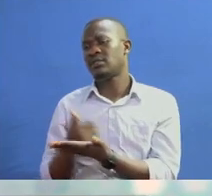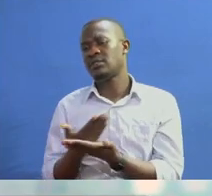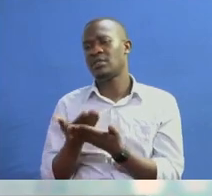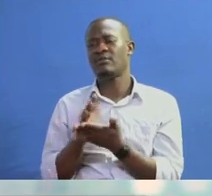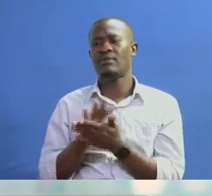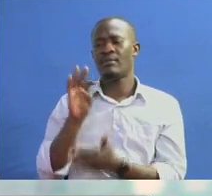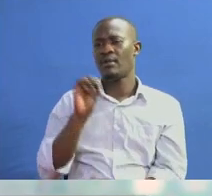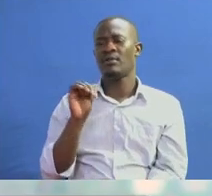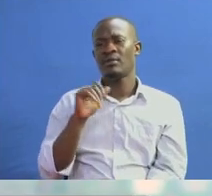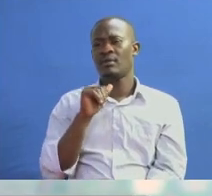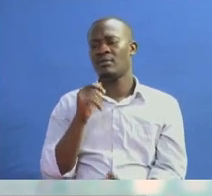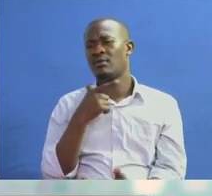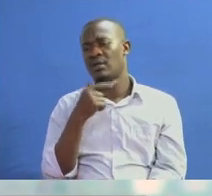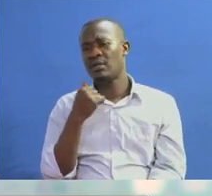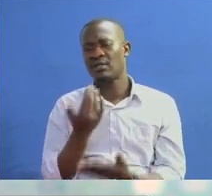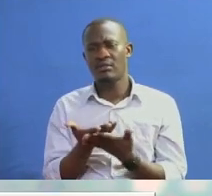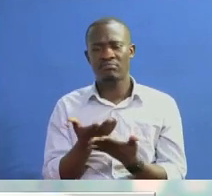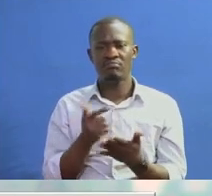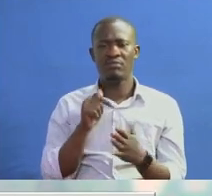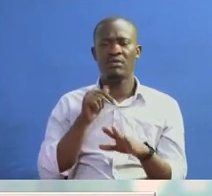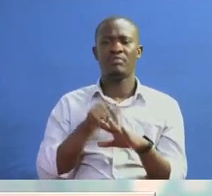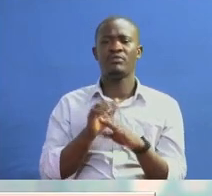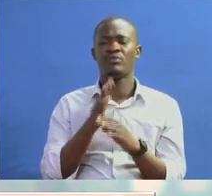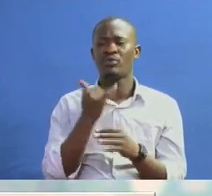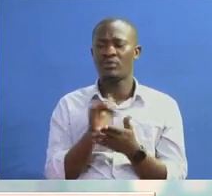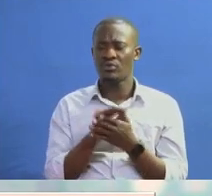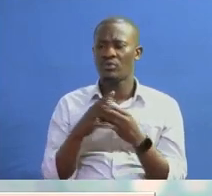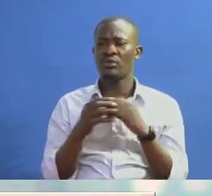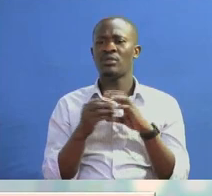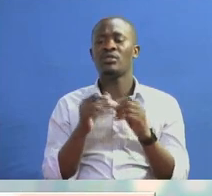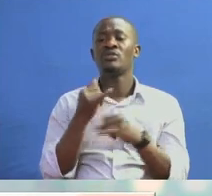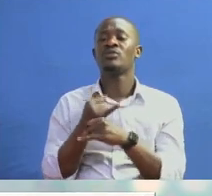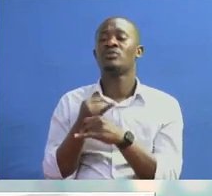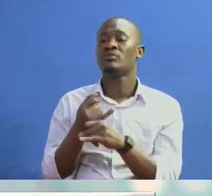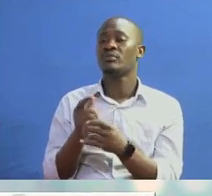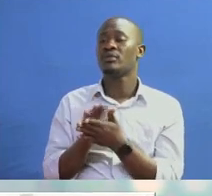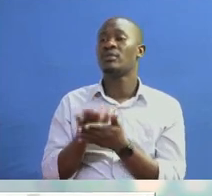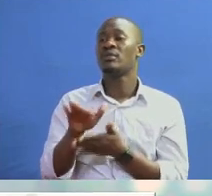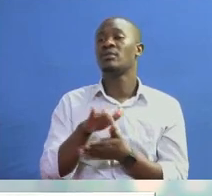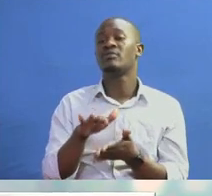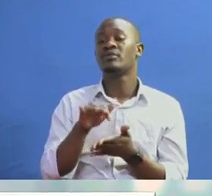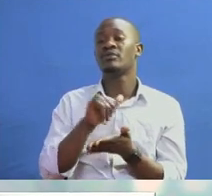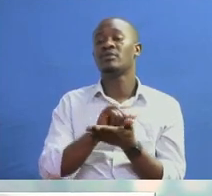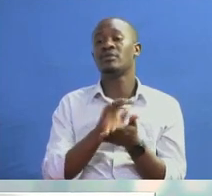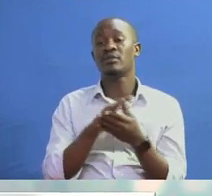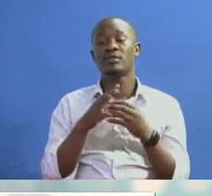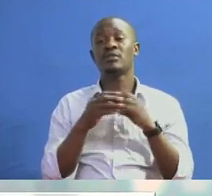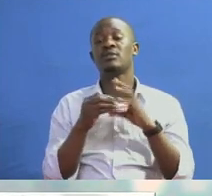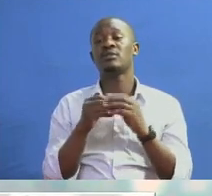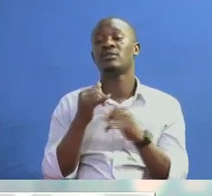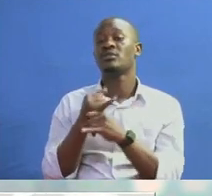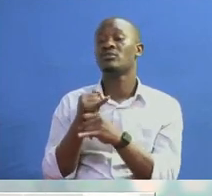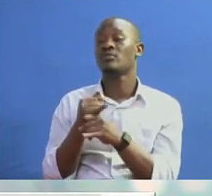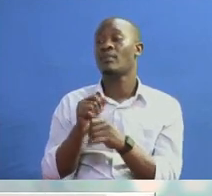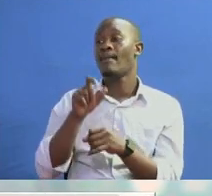Like, the point is we want to create job opportunities for youth. So the space that creates job opportunities for